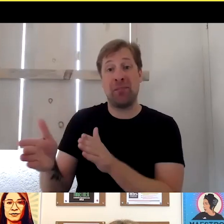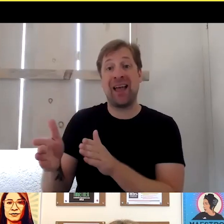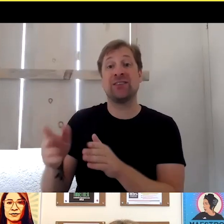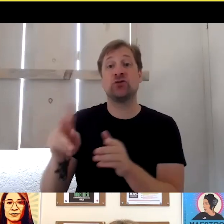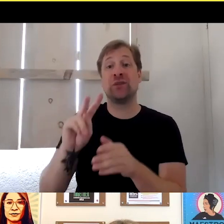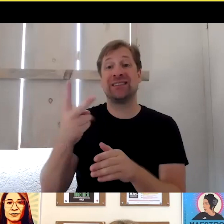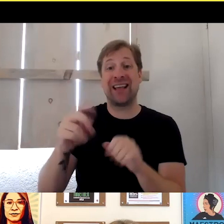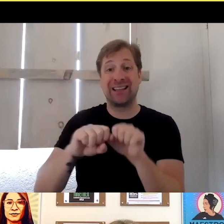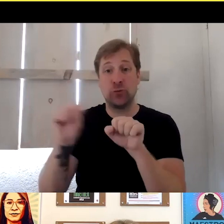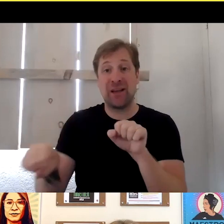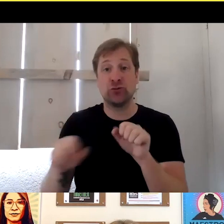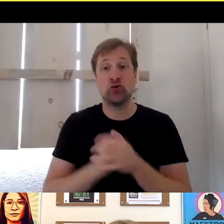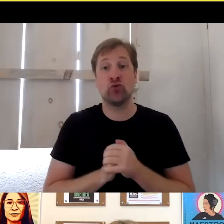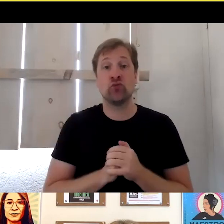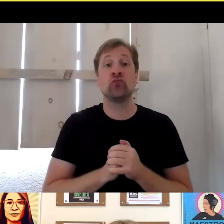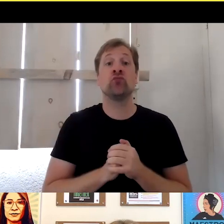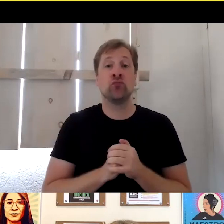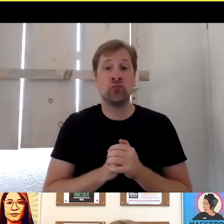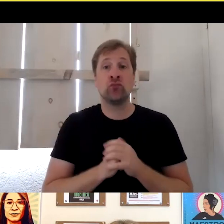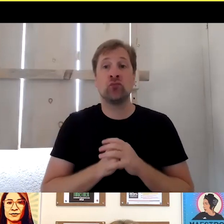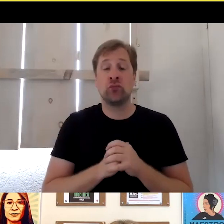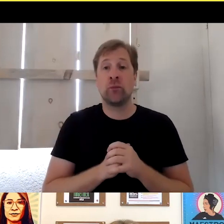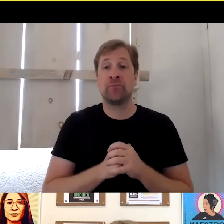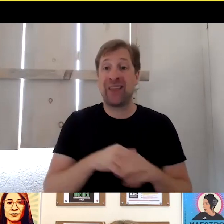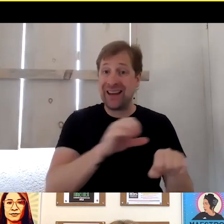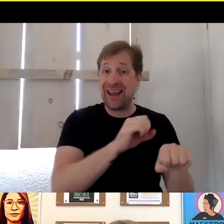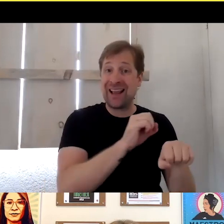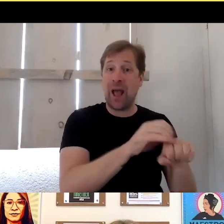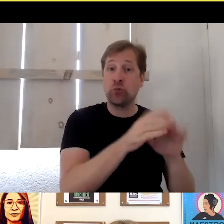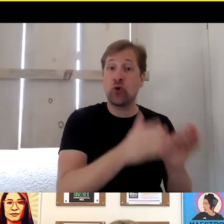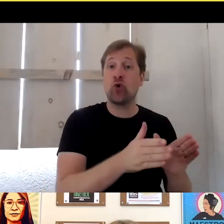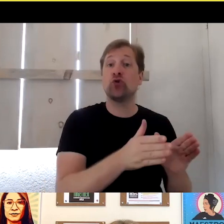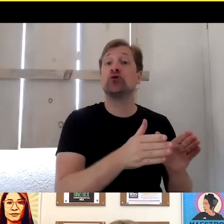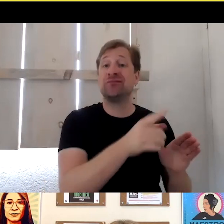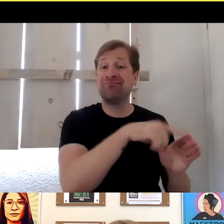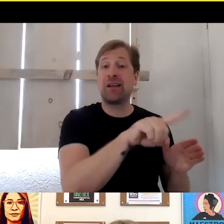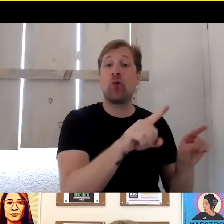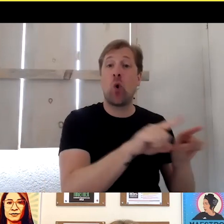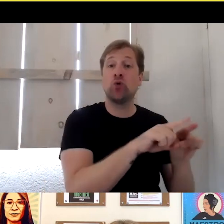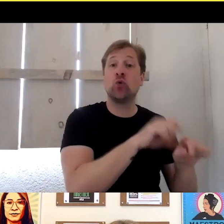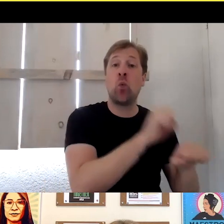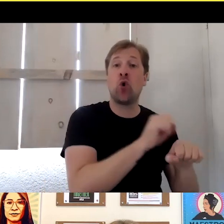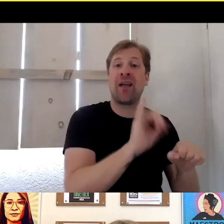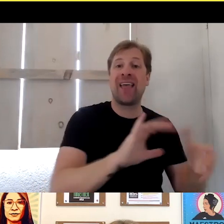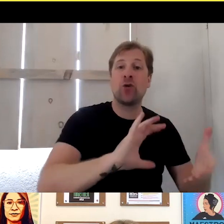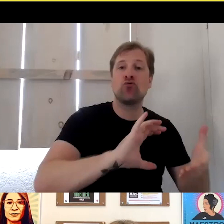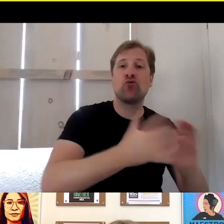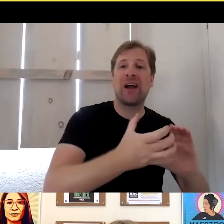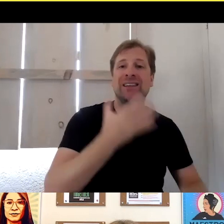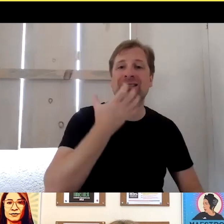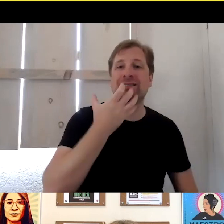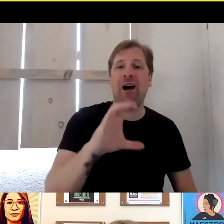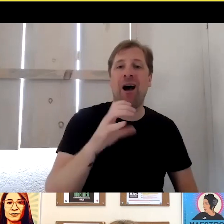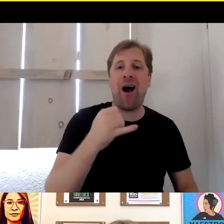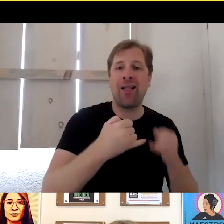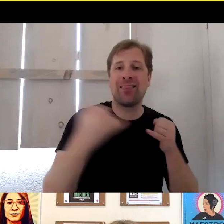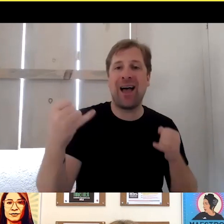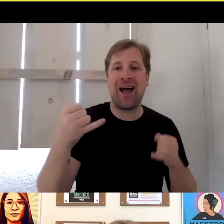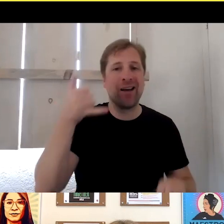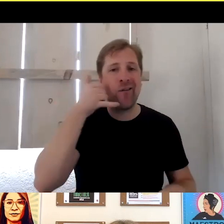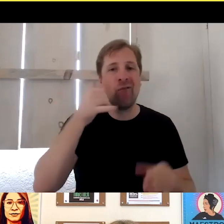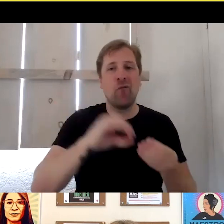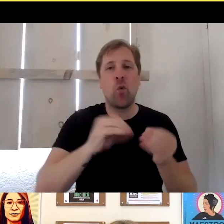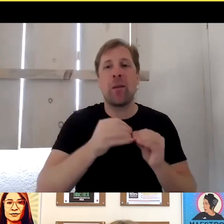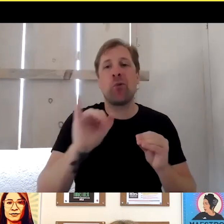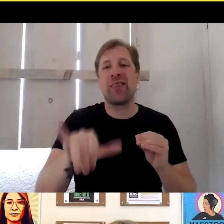semester. And counselors can also work on the crisis hotline, which have